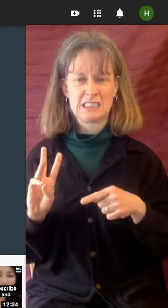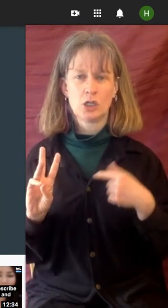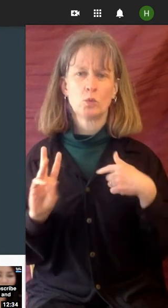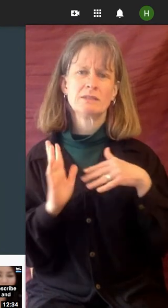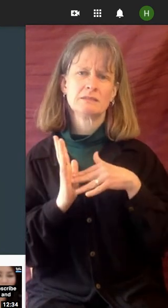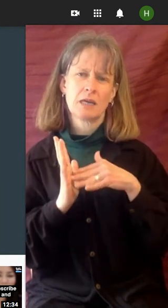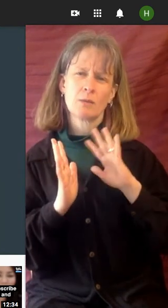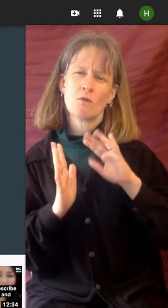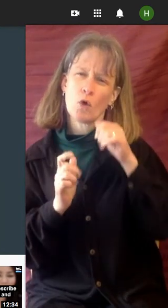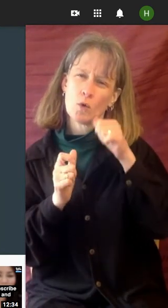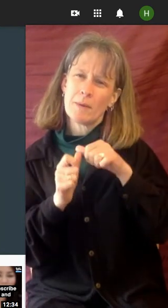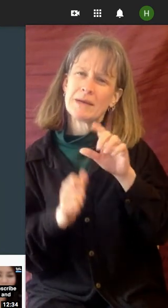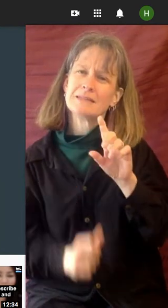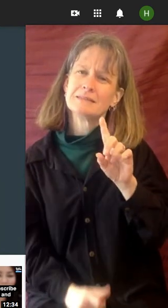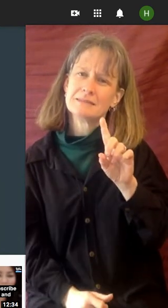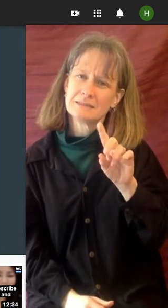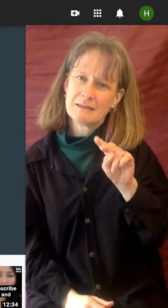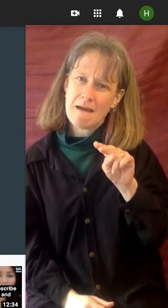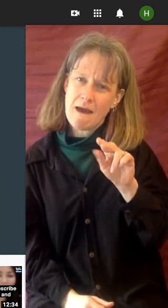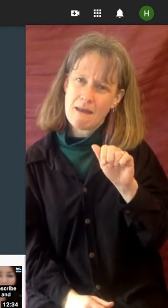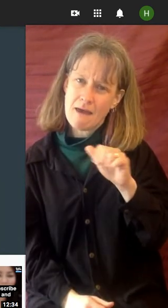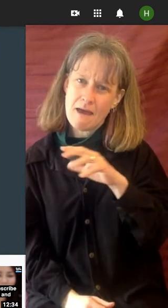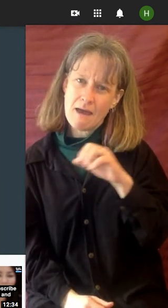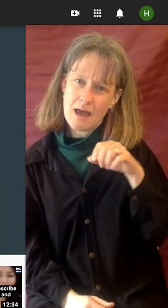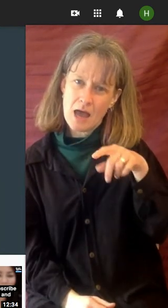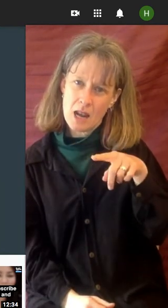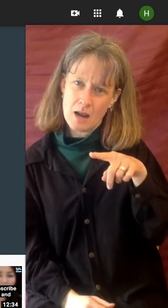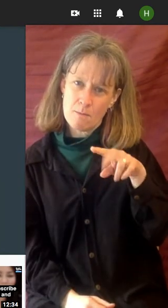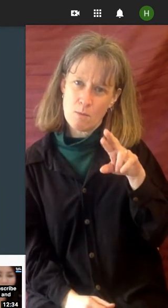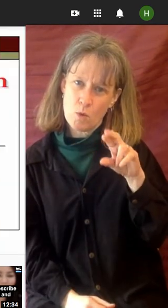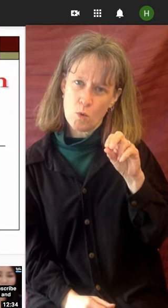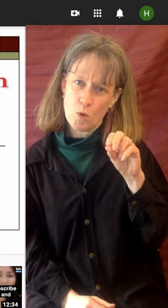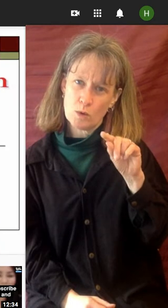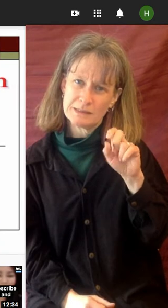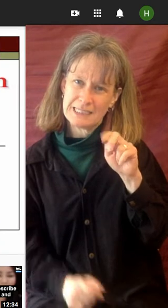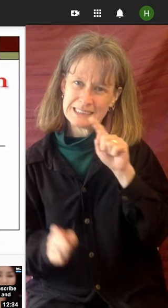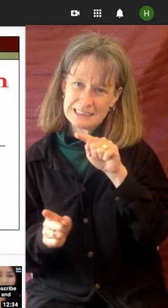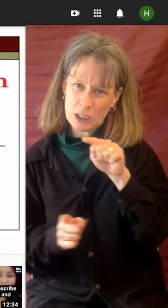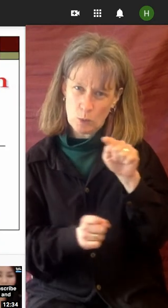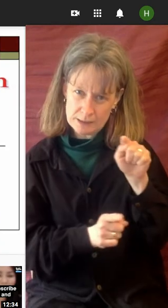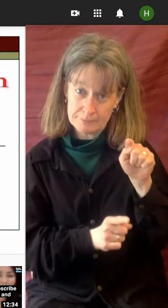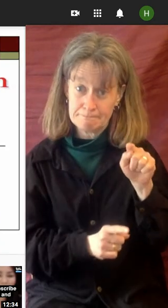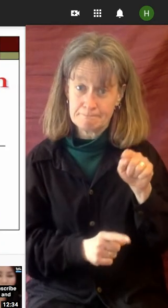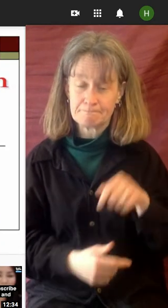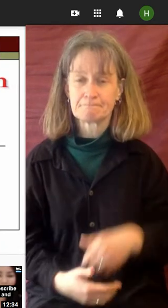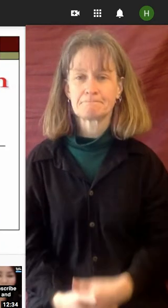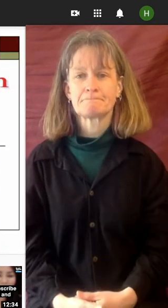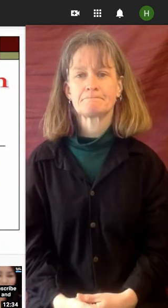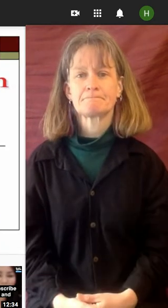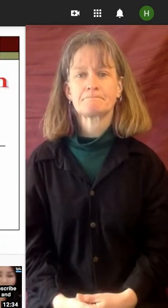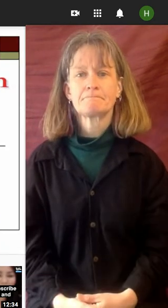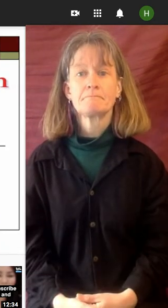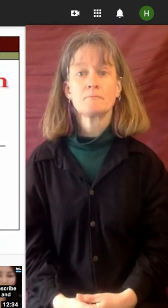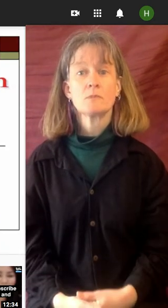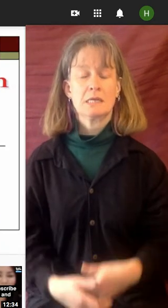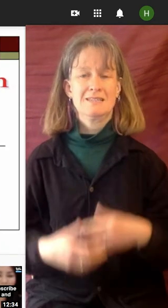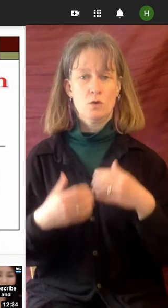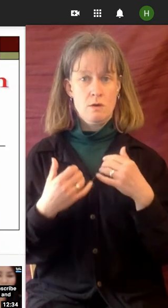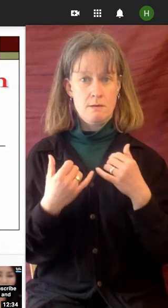before, DNA and protein sequences. Right, at this point you should have